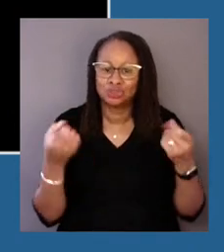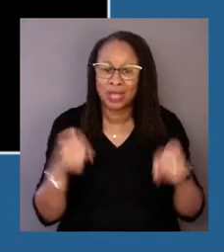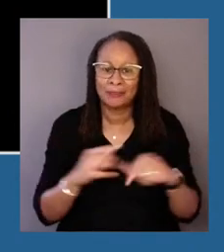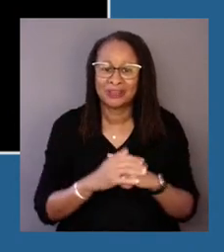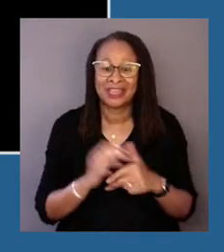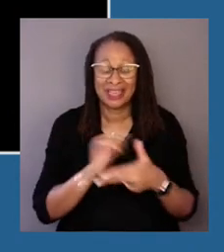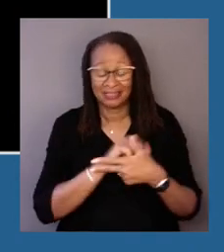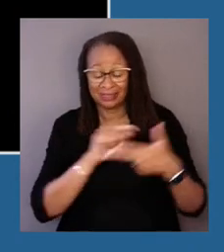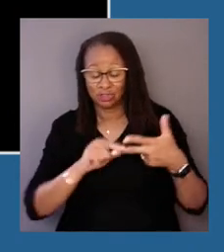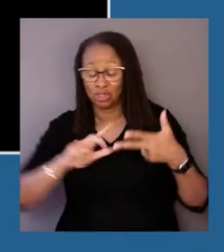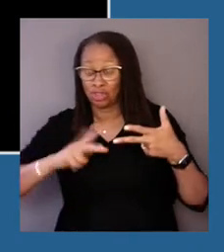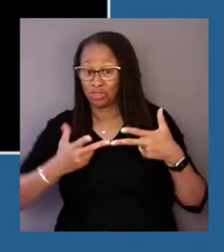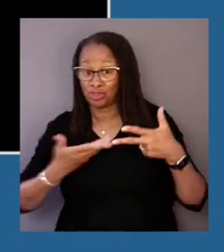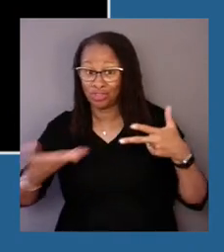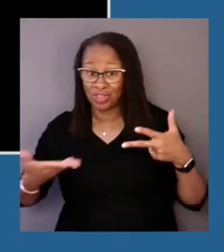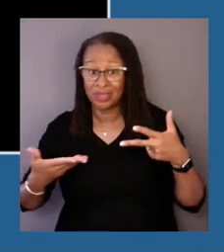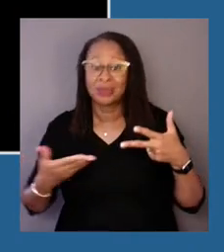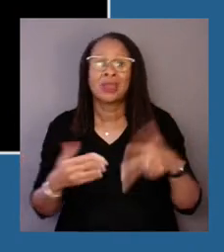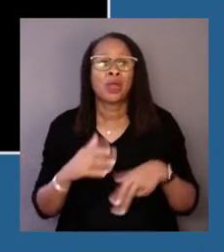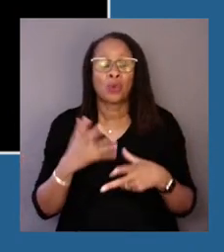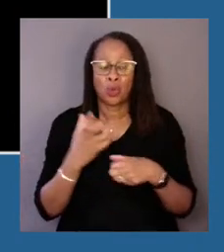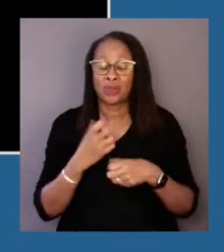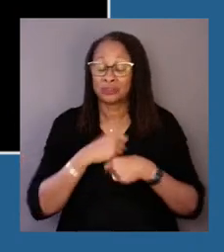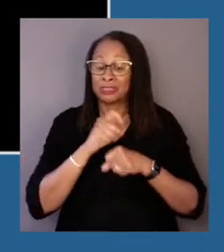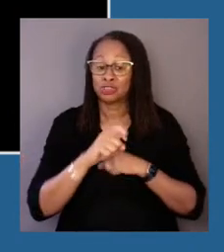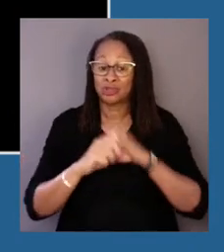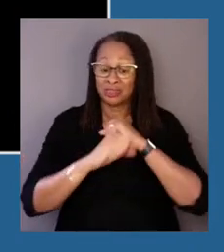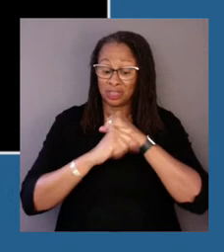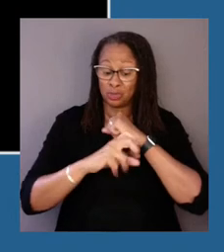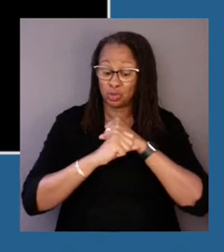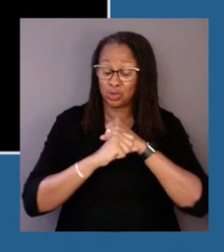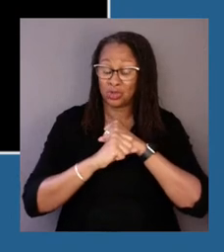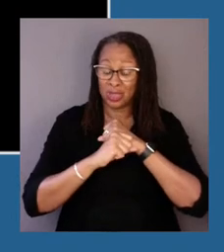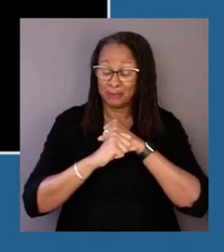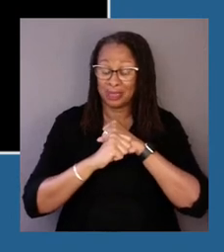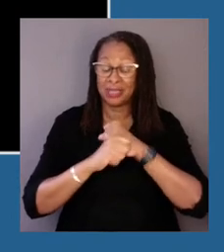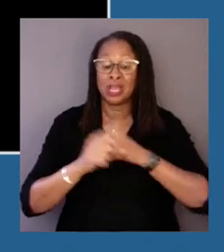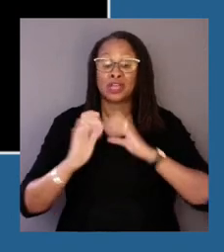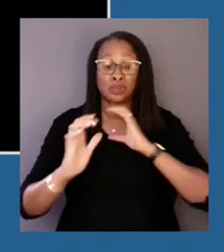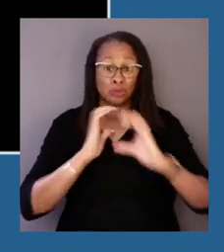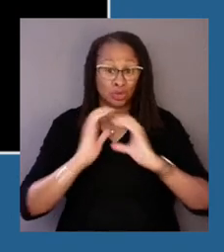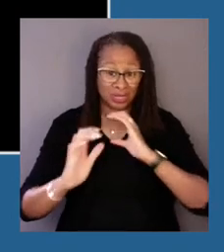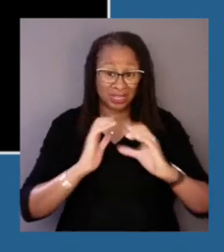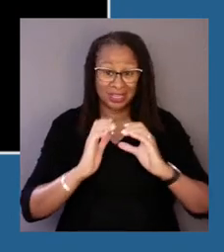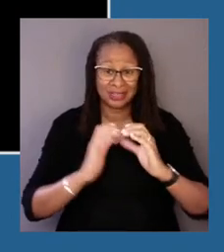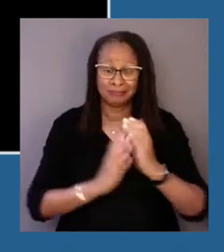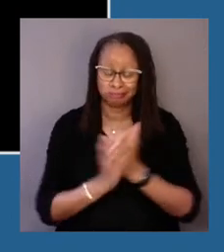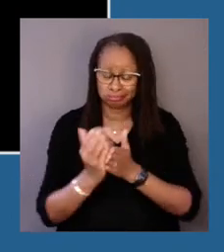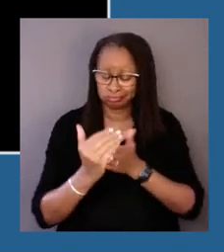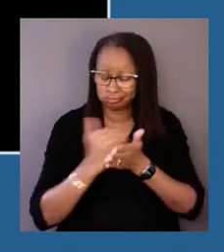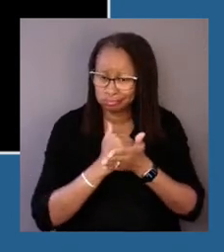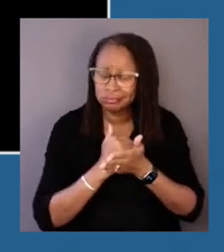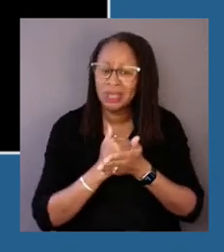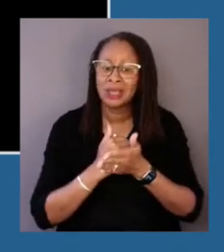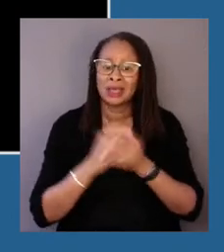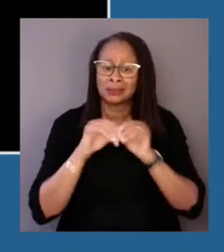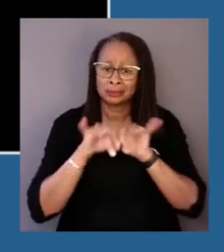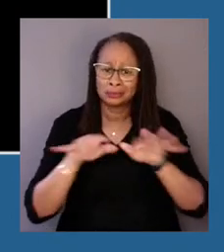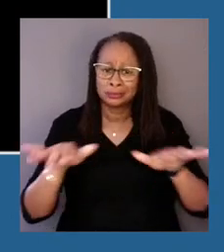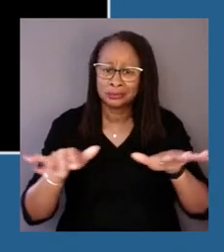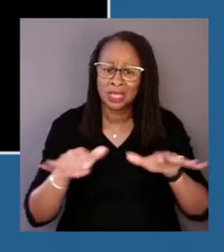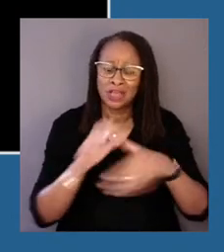to make sure this campaign communicated. So pervasiveness, the critical